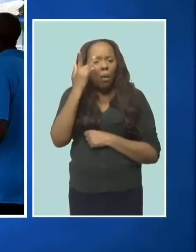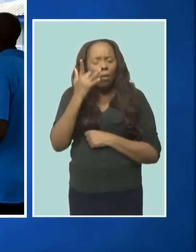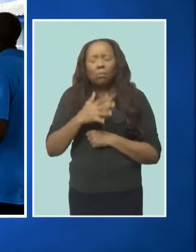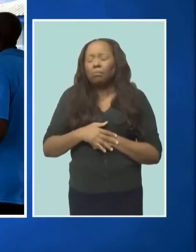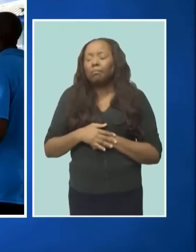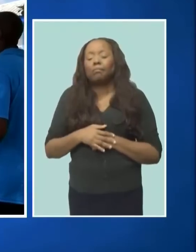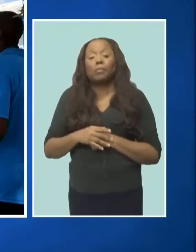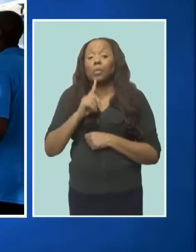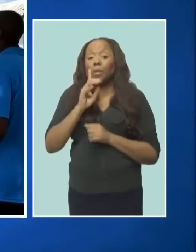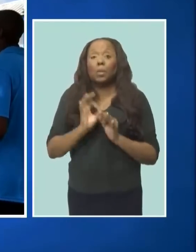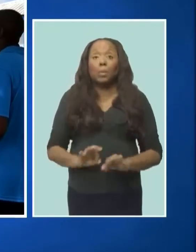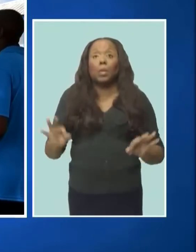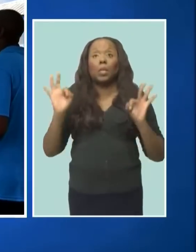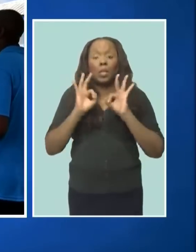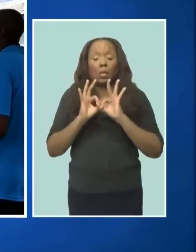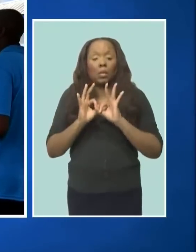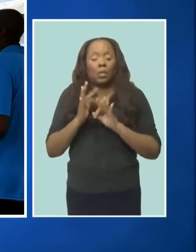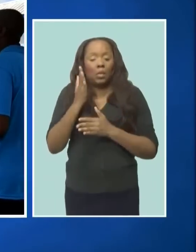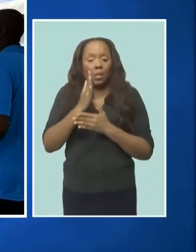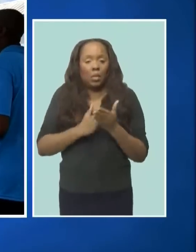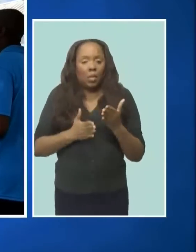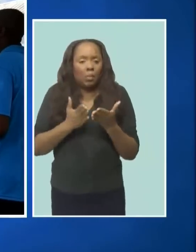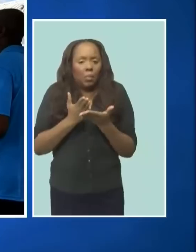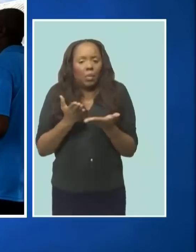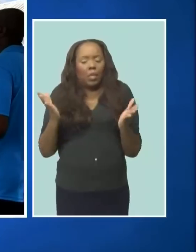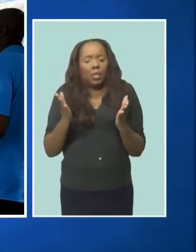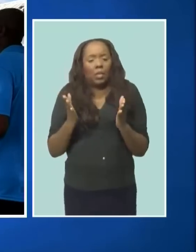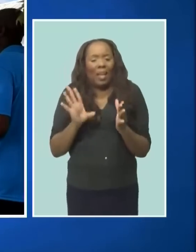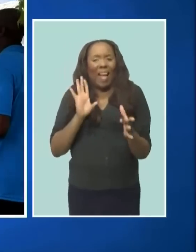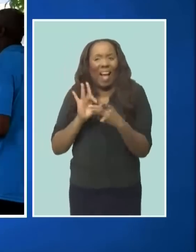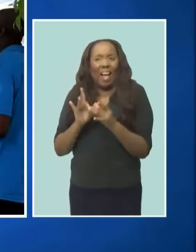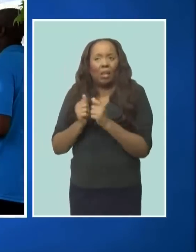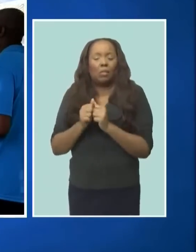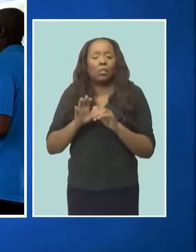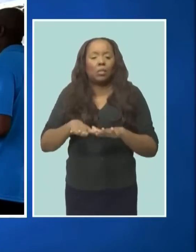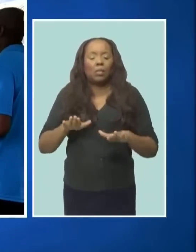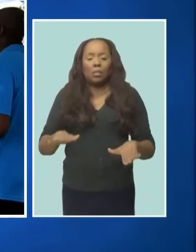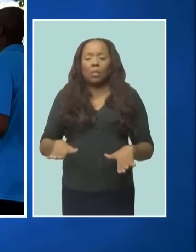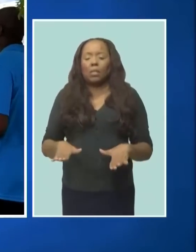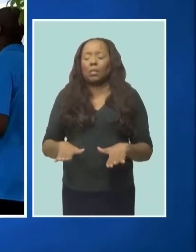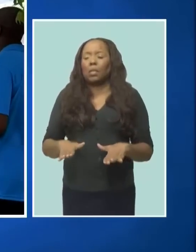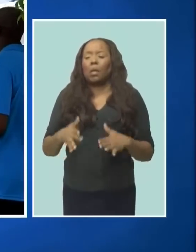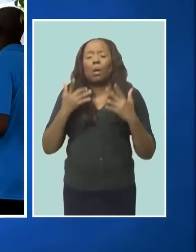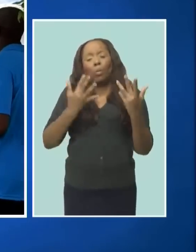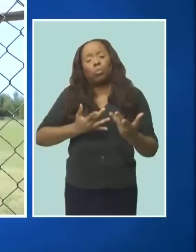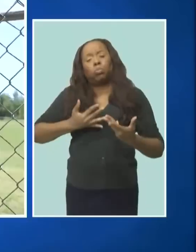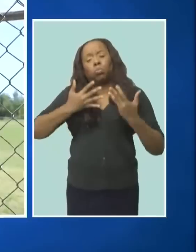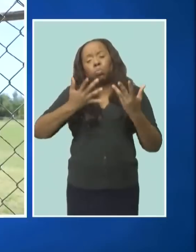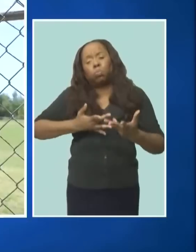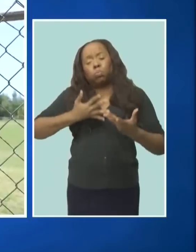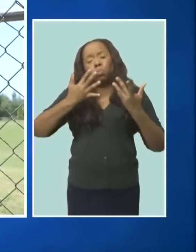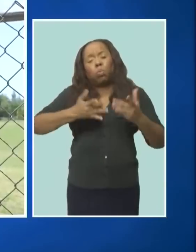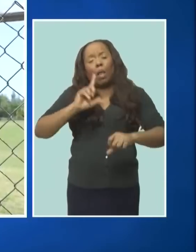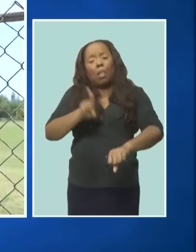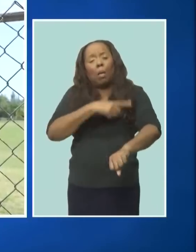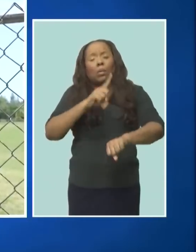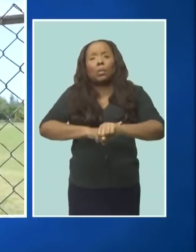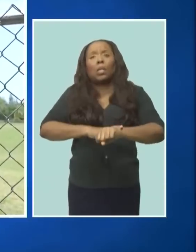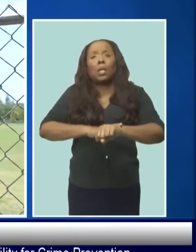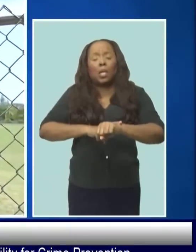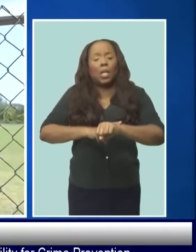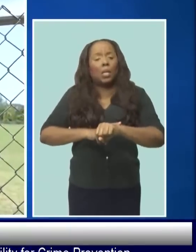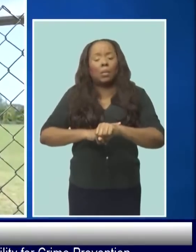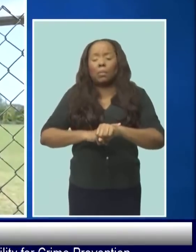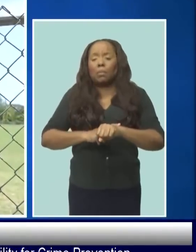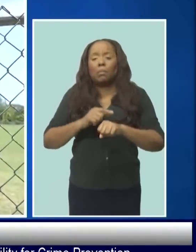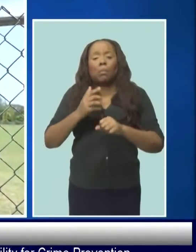amid concerns that matters related to children are taking too long to reach the law courts. I know that we have been talking about a